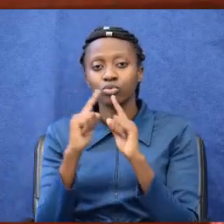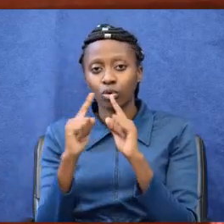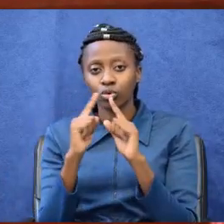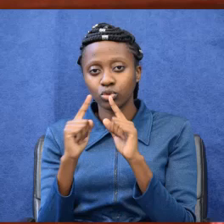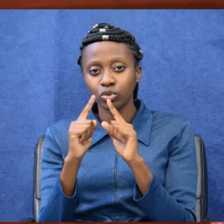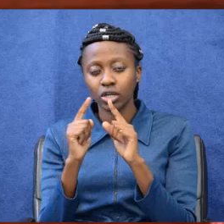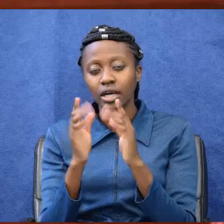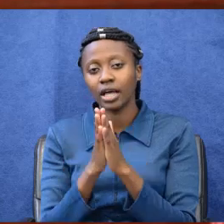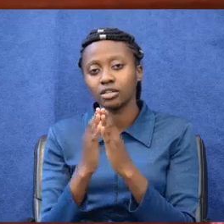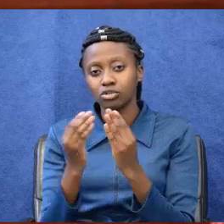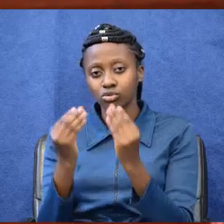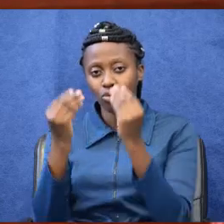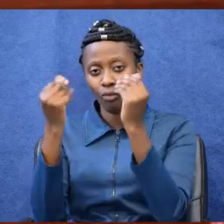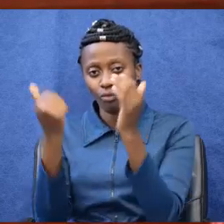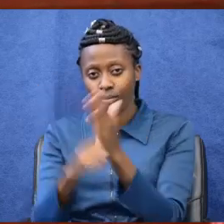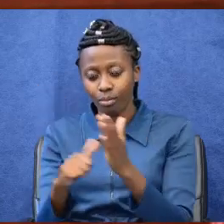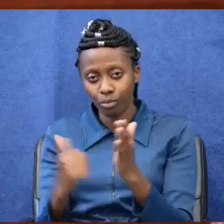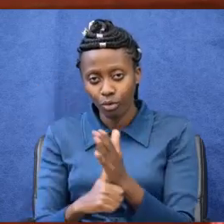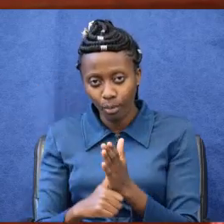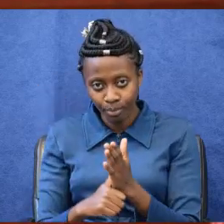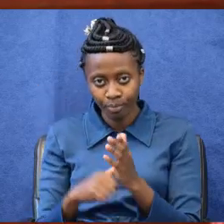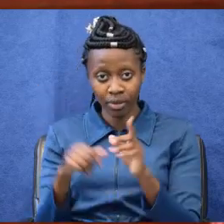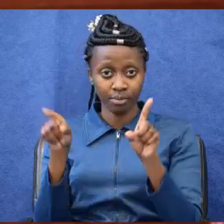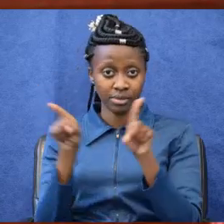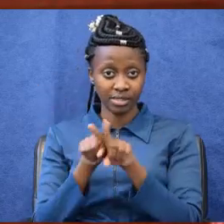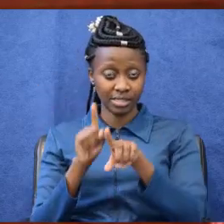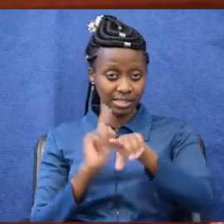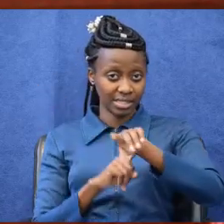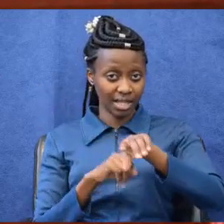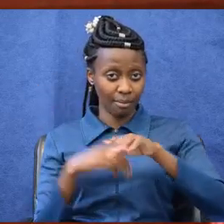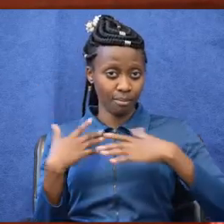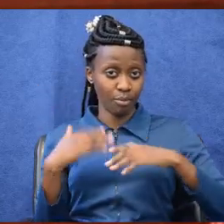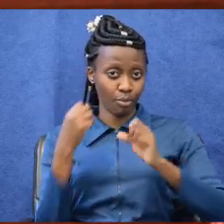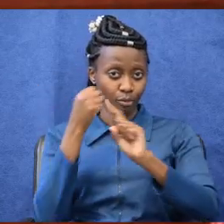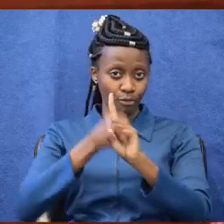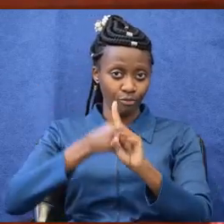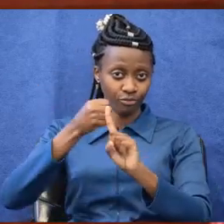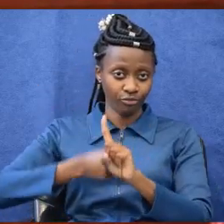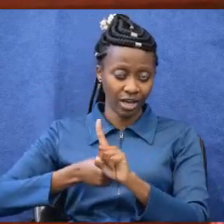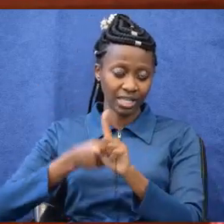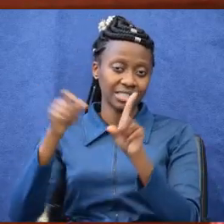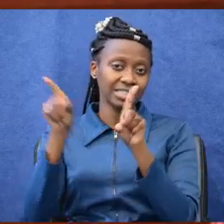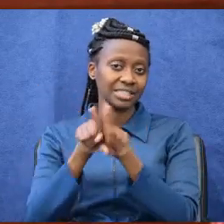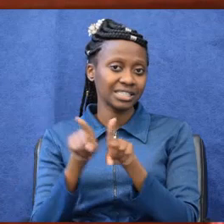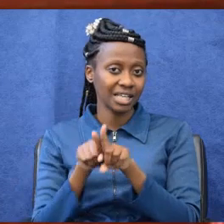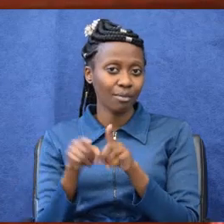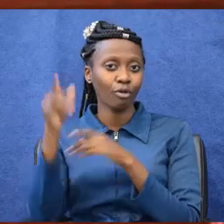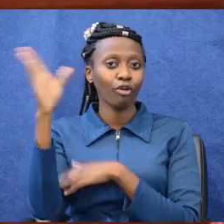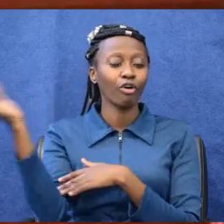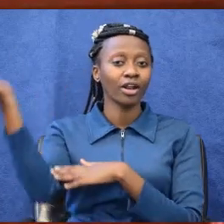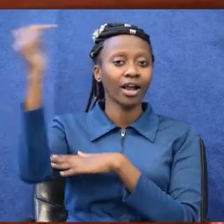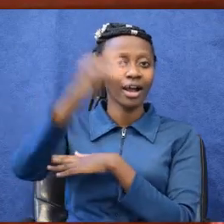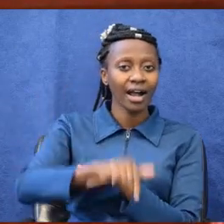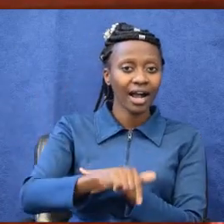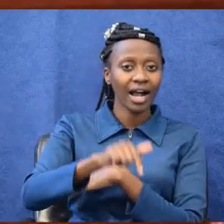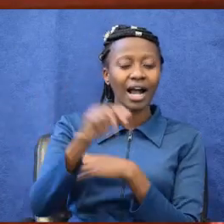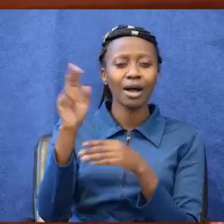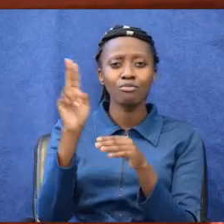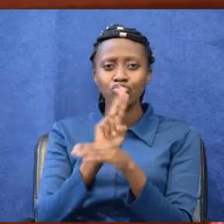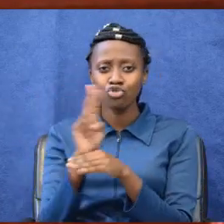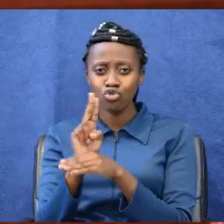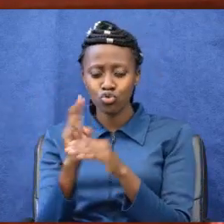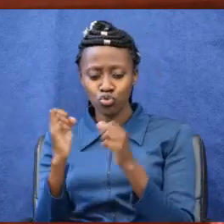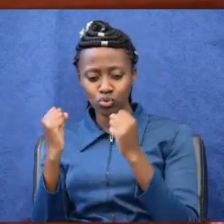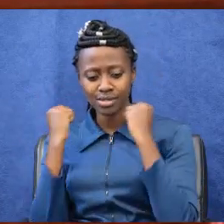his soft voice to calm people down. And when God comes, like the way he came to Gideon, and tell you, use